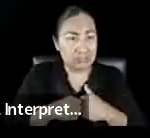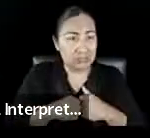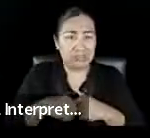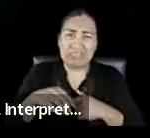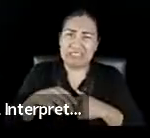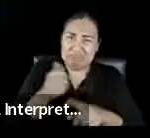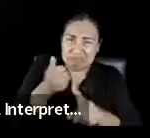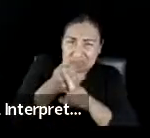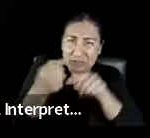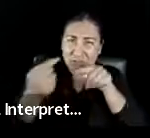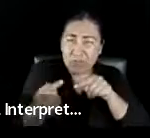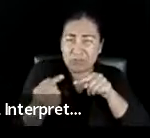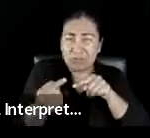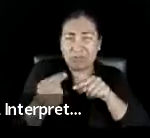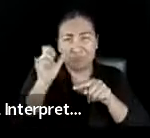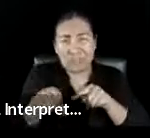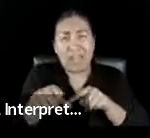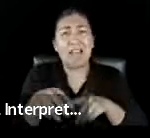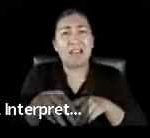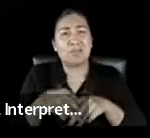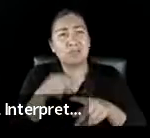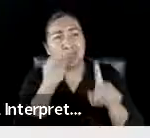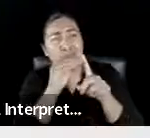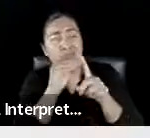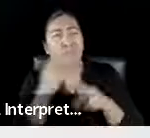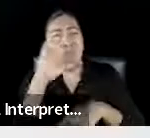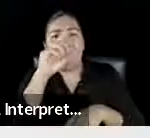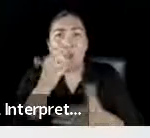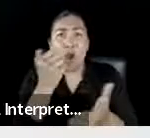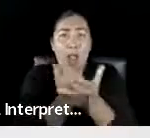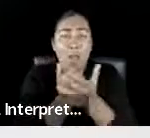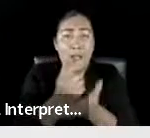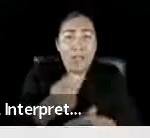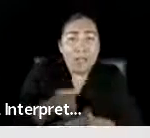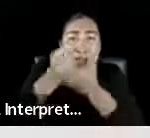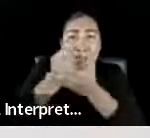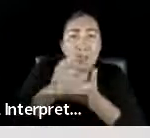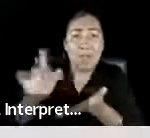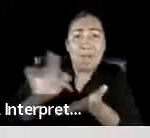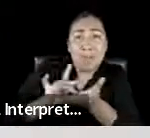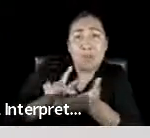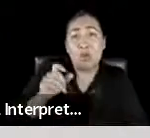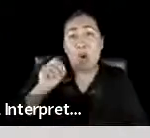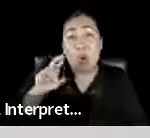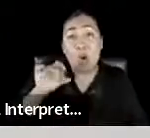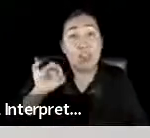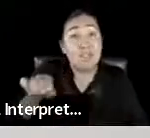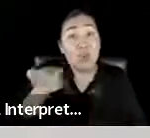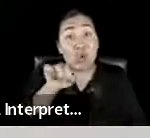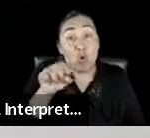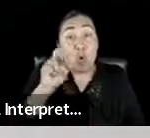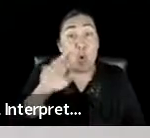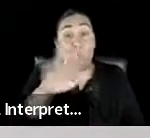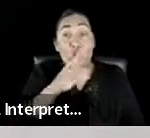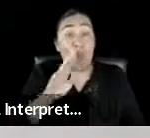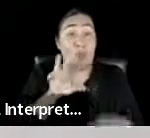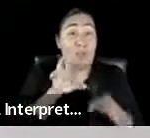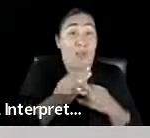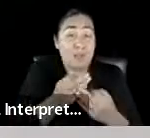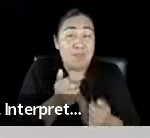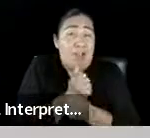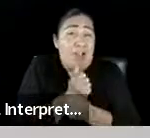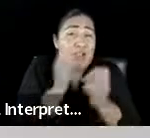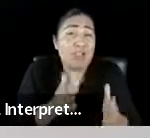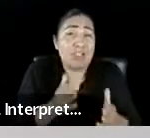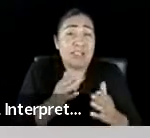struggling, you can receive help with therapy or medicine, or if you or a loved one is struggling with thoughts of suicide or